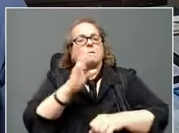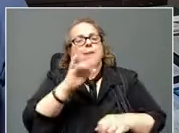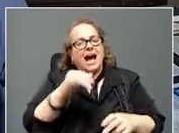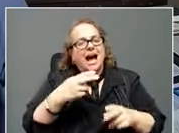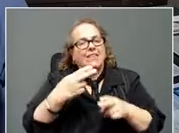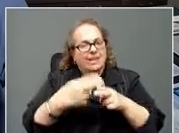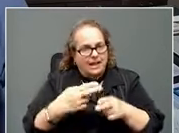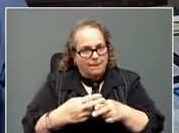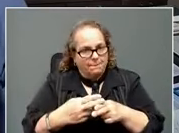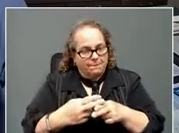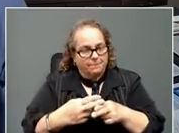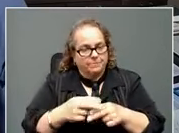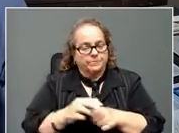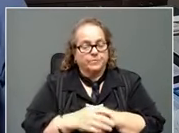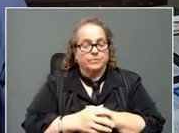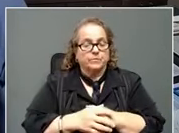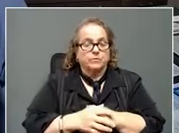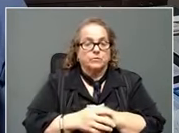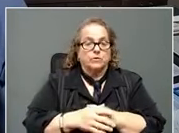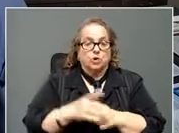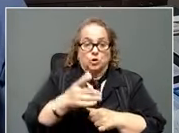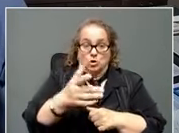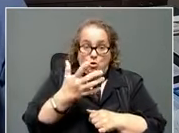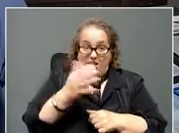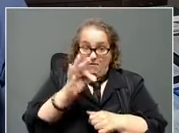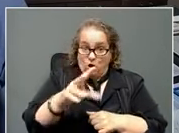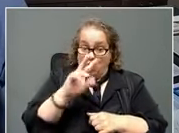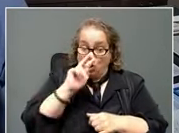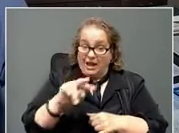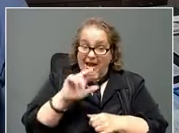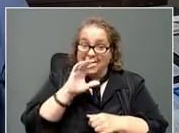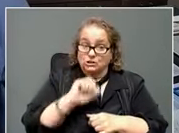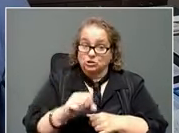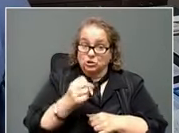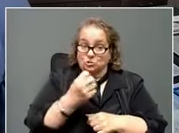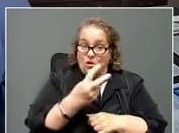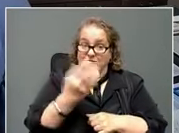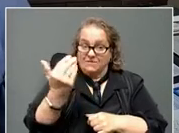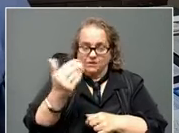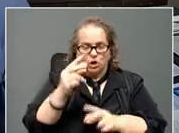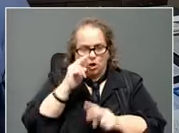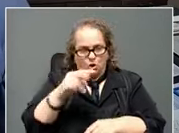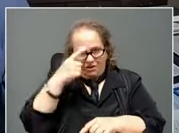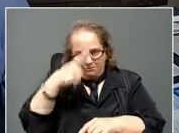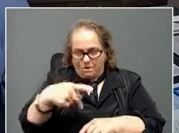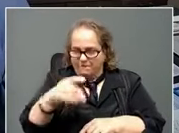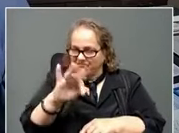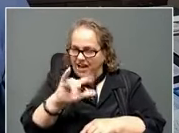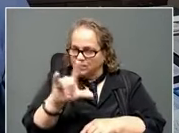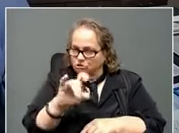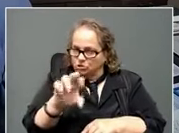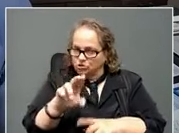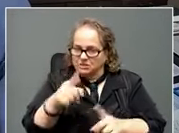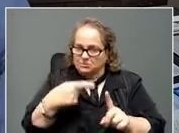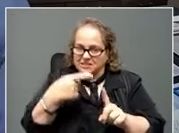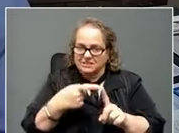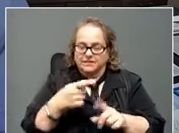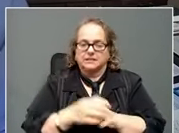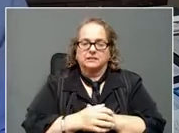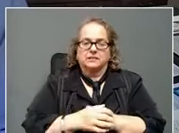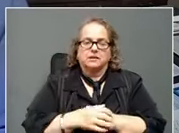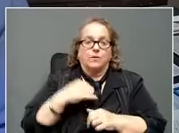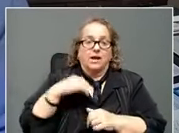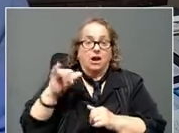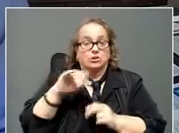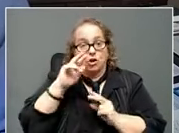Pfizer specifically if you're looking for ages 12 to 15. We're also working with local health departments and